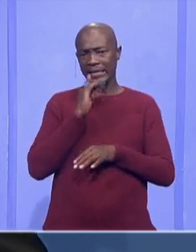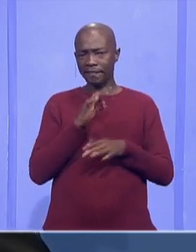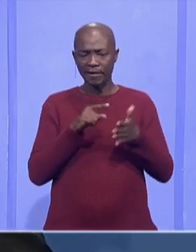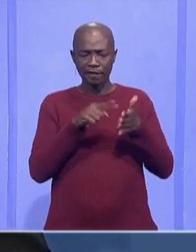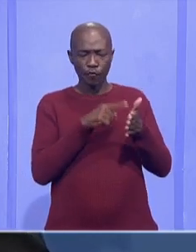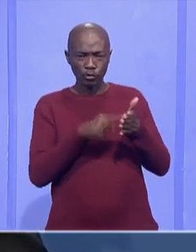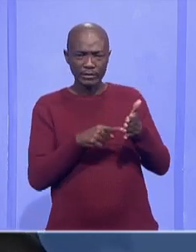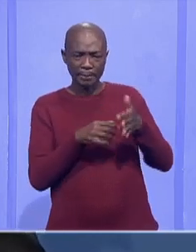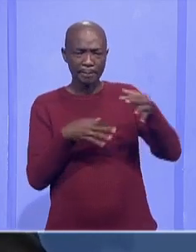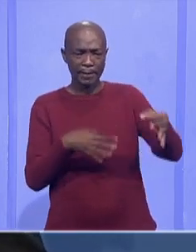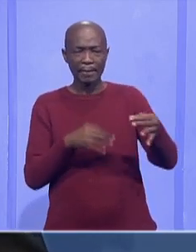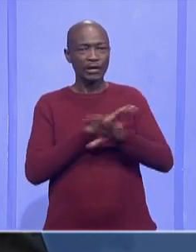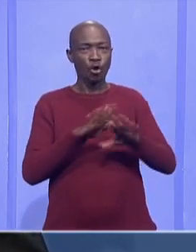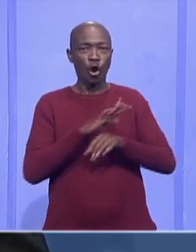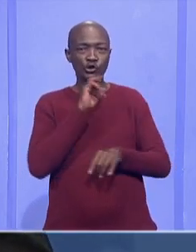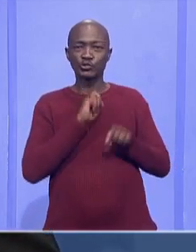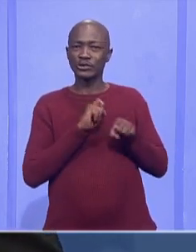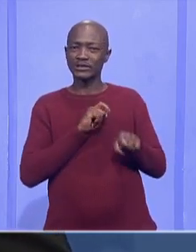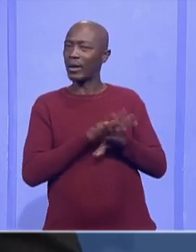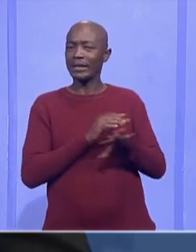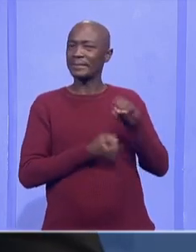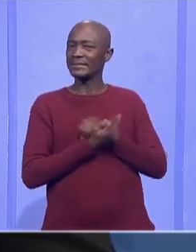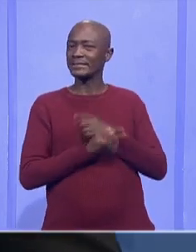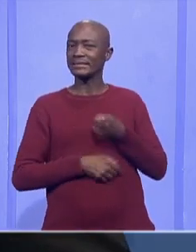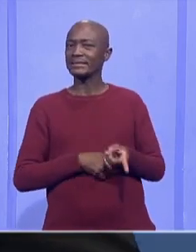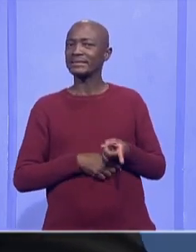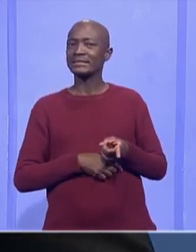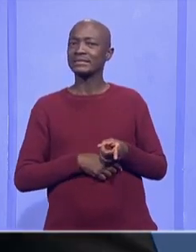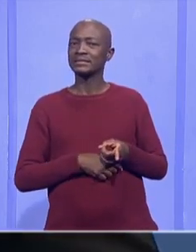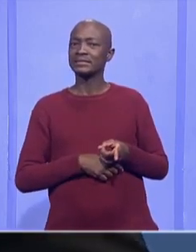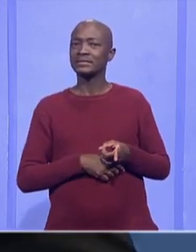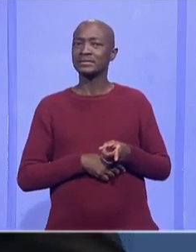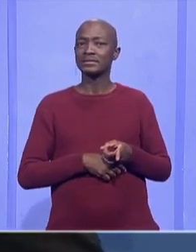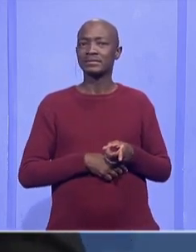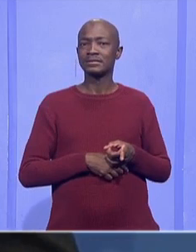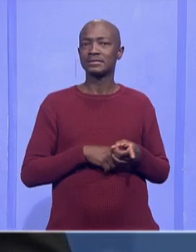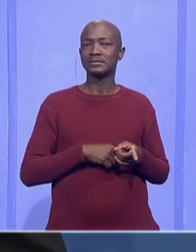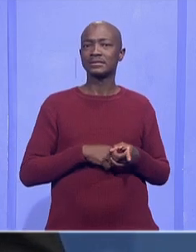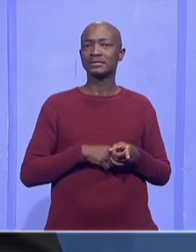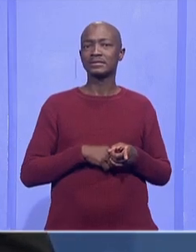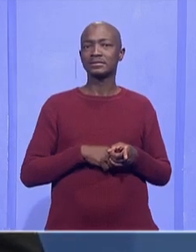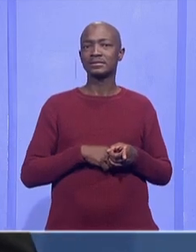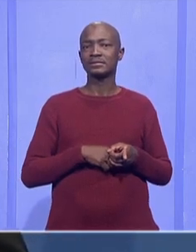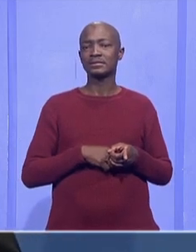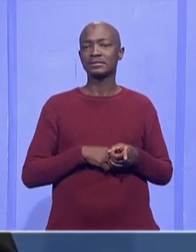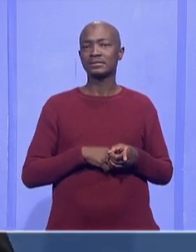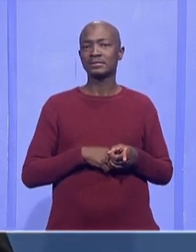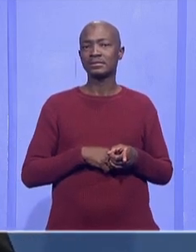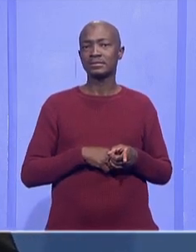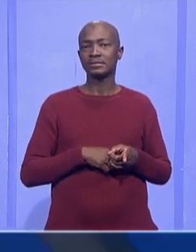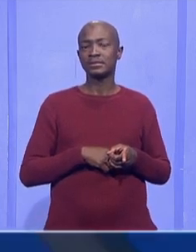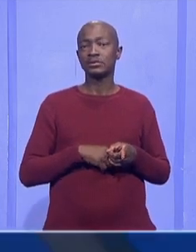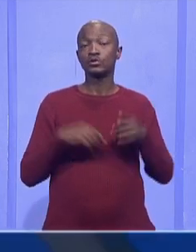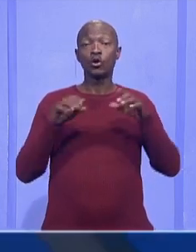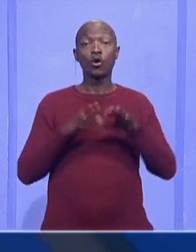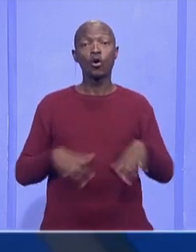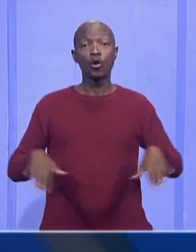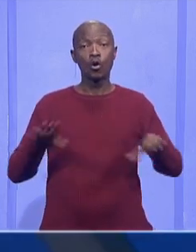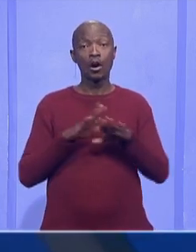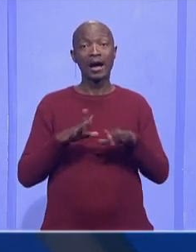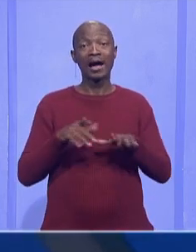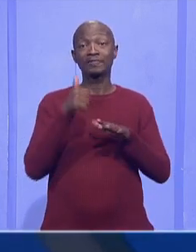they become discarded, but not in a bin like every other piece of, item that you don't use anymore. No. All the ballot papers after 6 months,